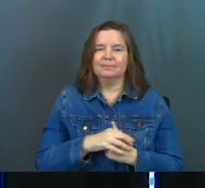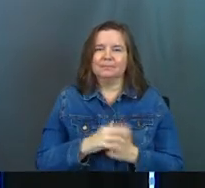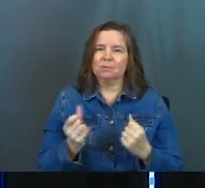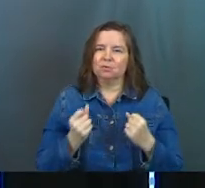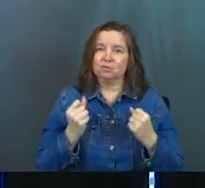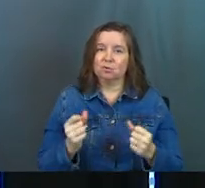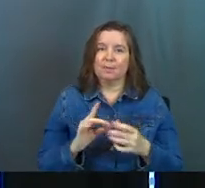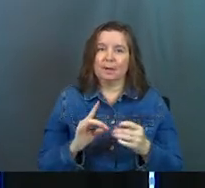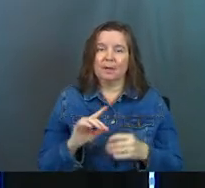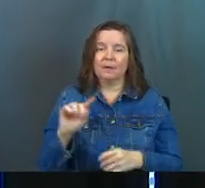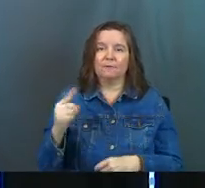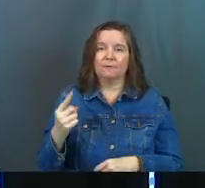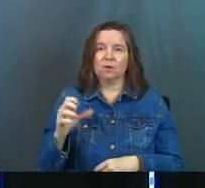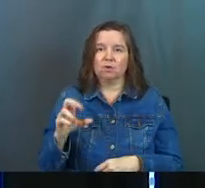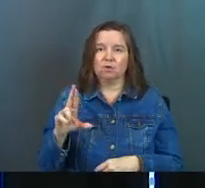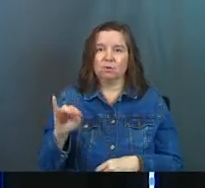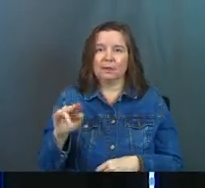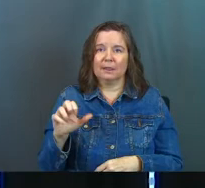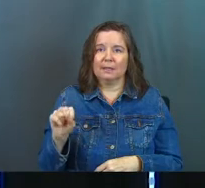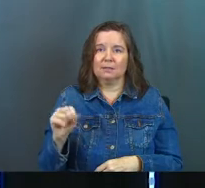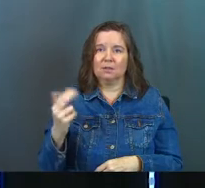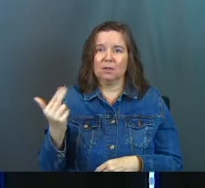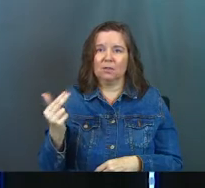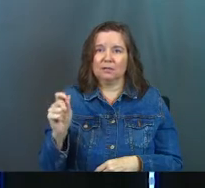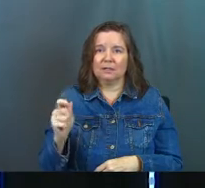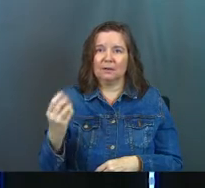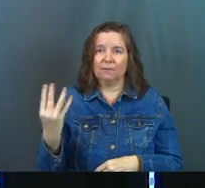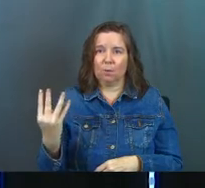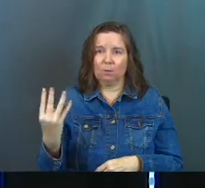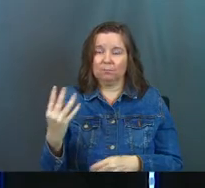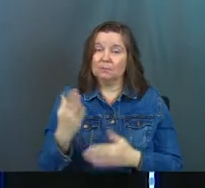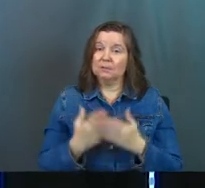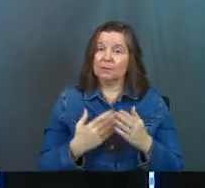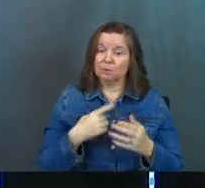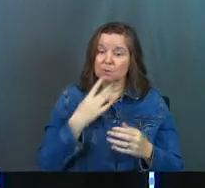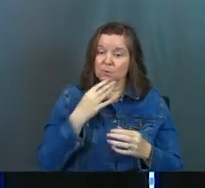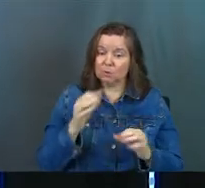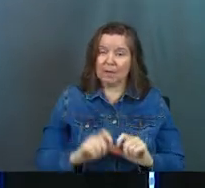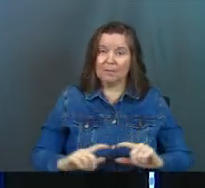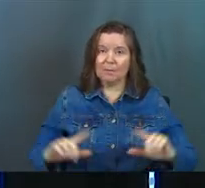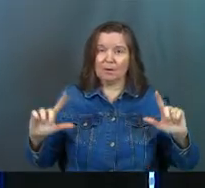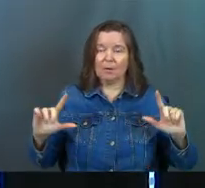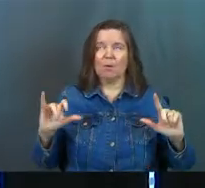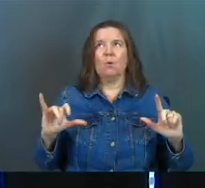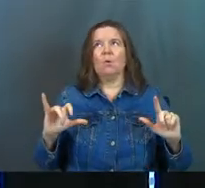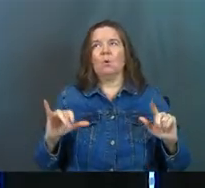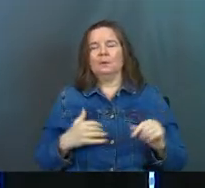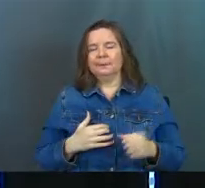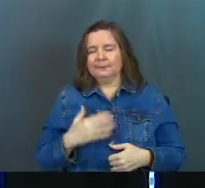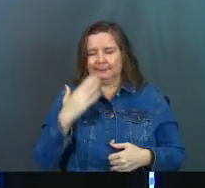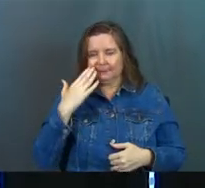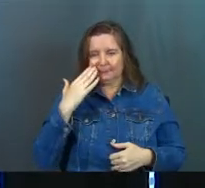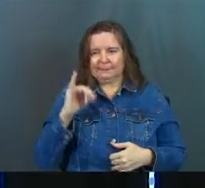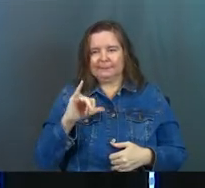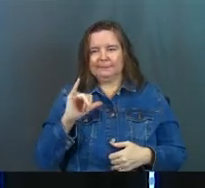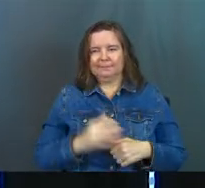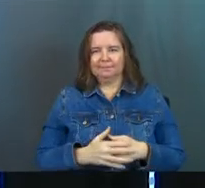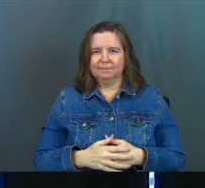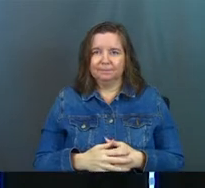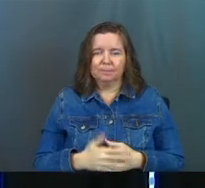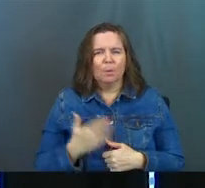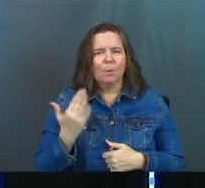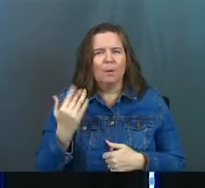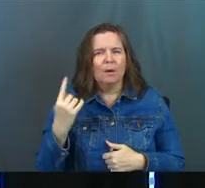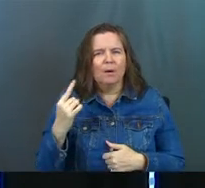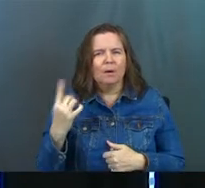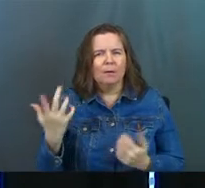Powerful passage, 1 Corinthians 13, verse 4. Some of you guys, as soon as I put this up on the screen, you're like, oh boy, here we go.